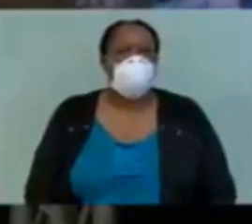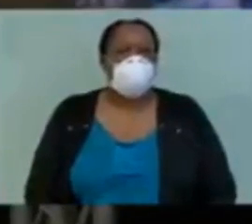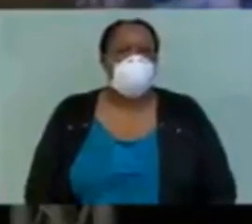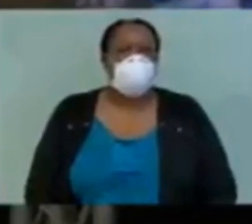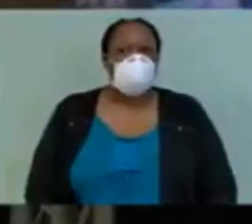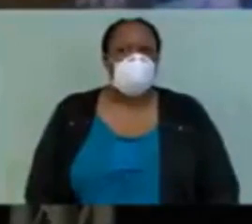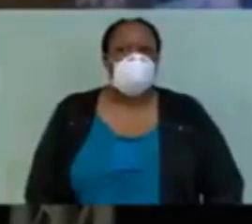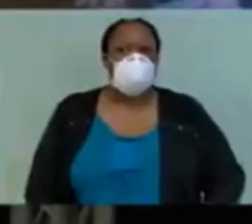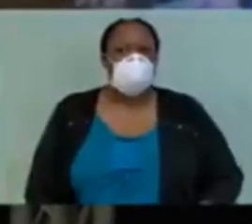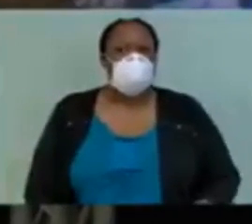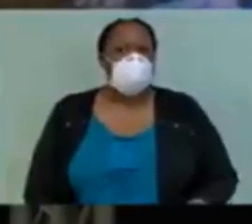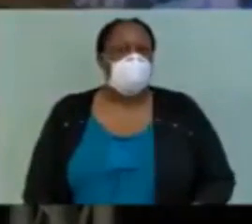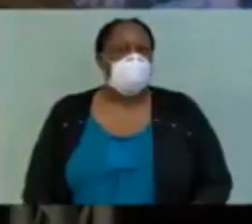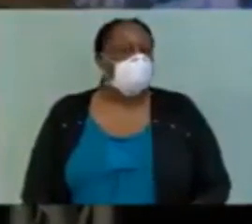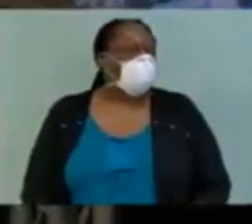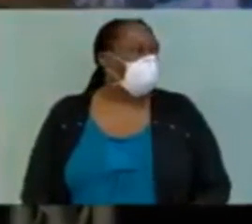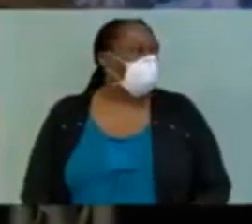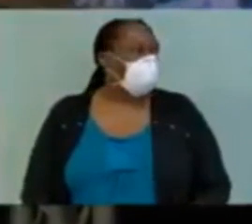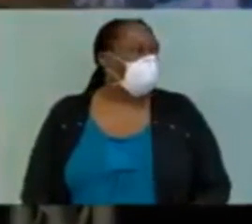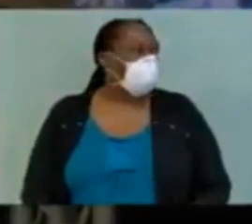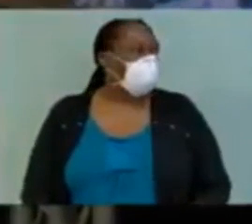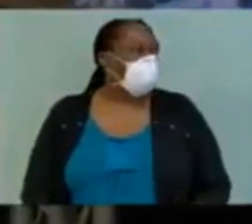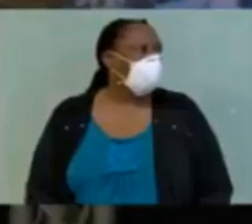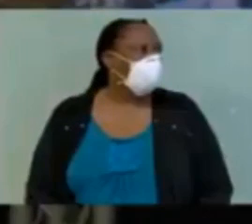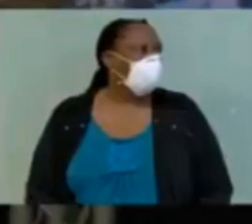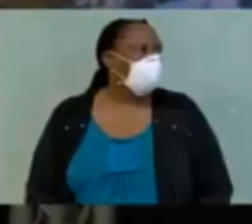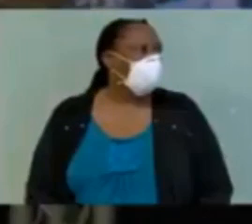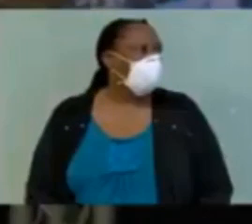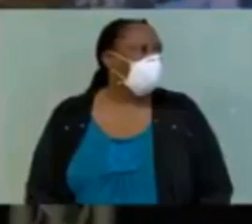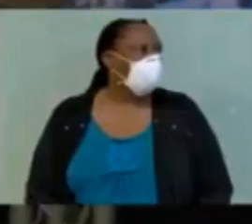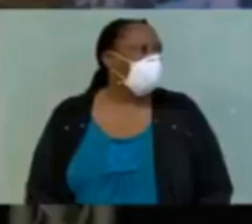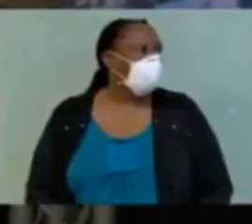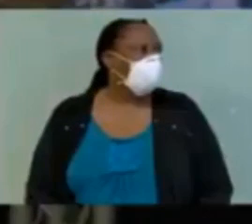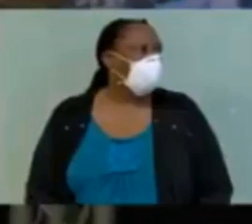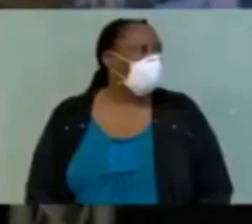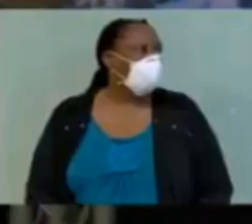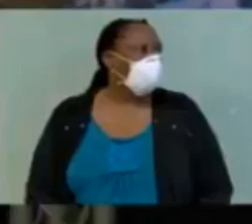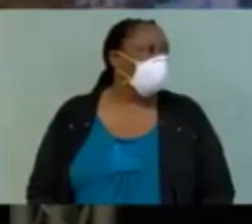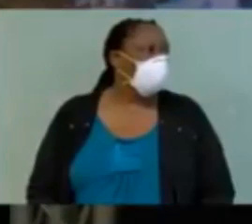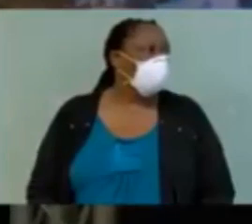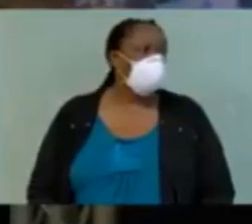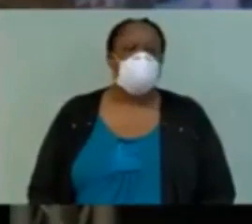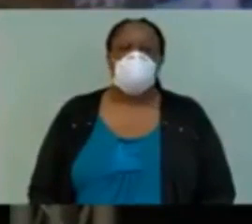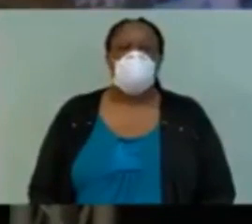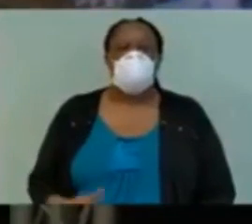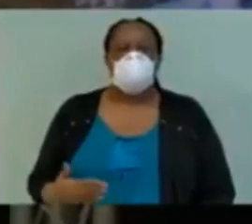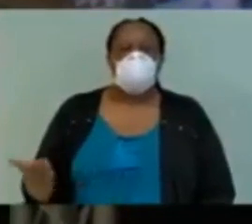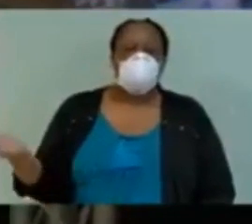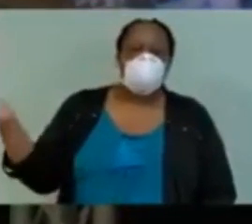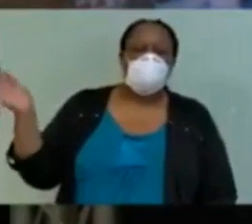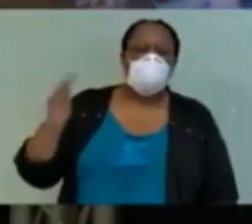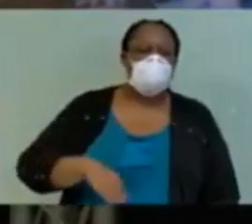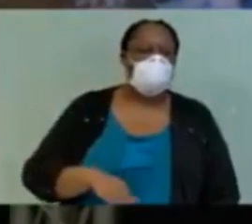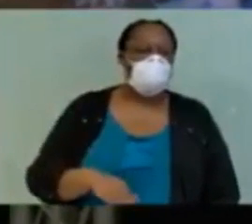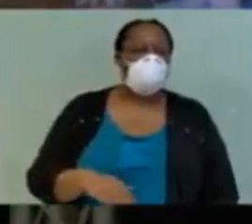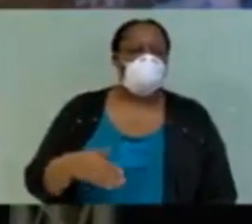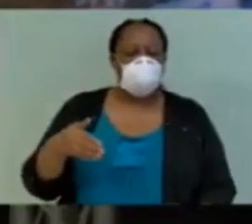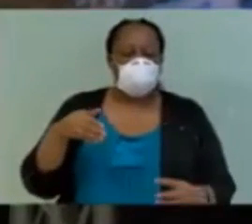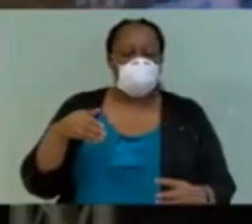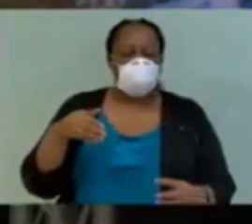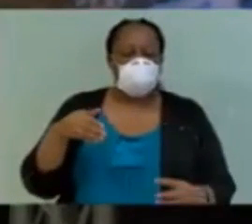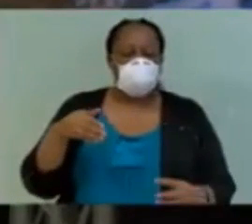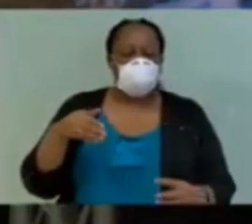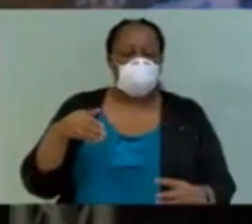the elimination of fees, and customers, both commercial and private individuals, benefited